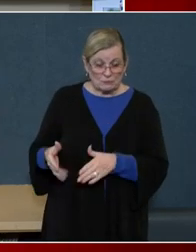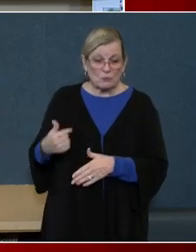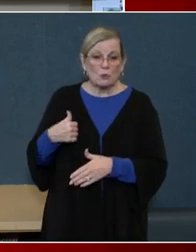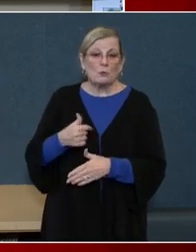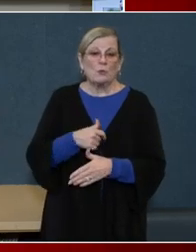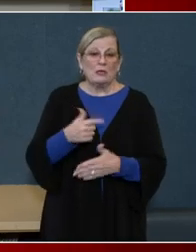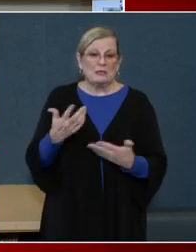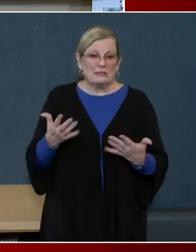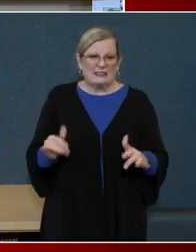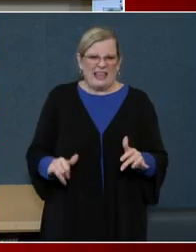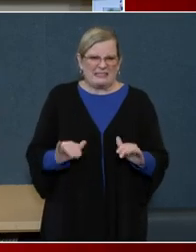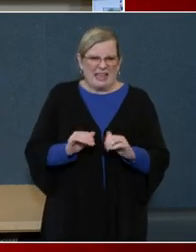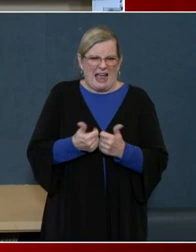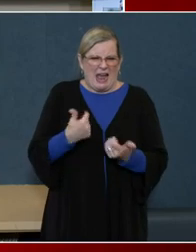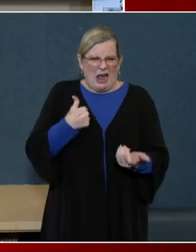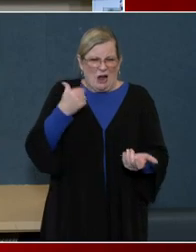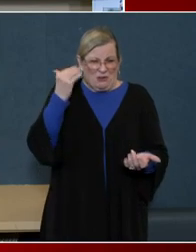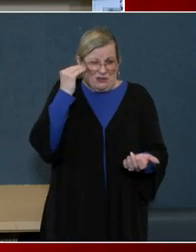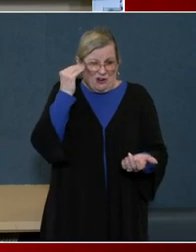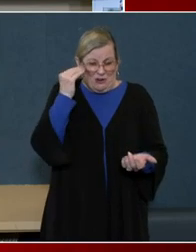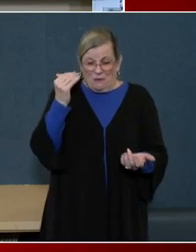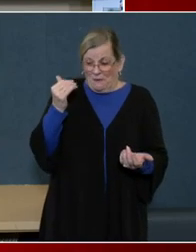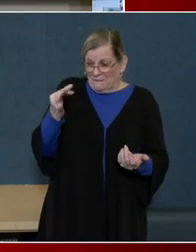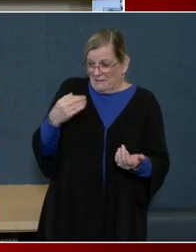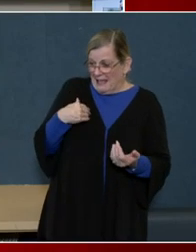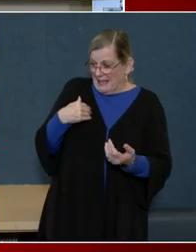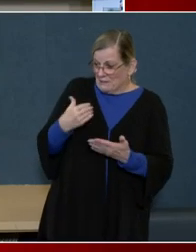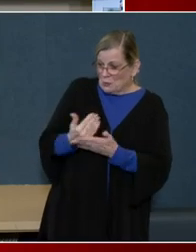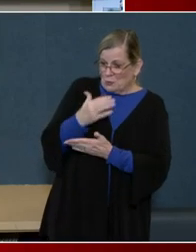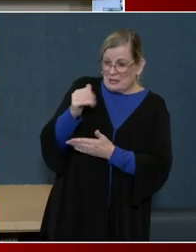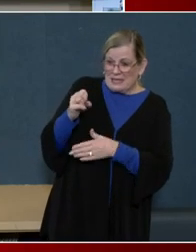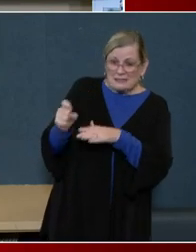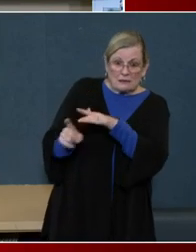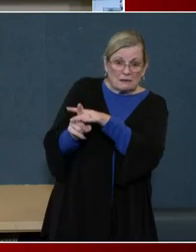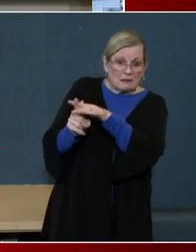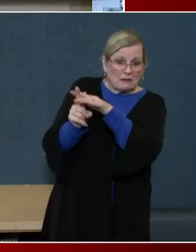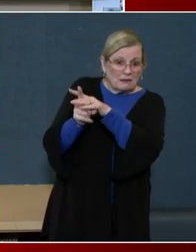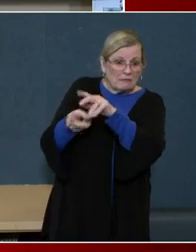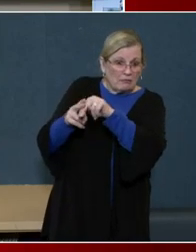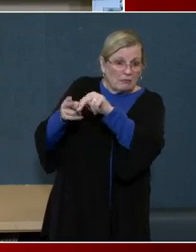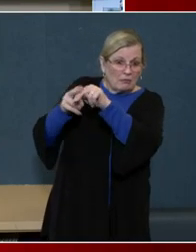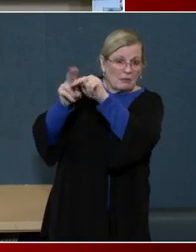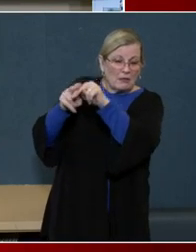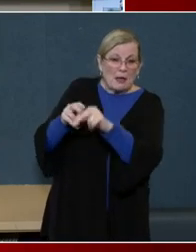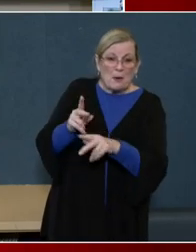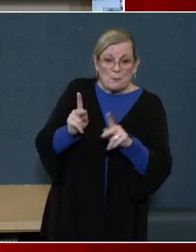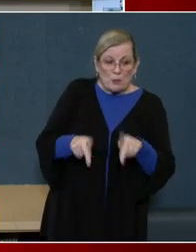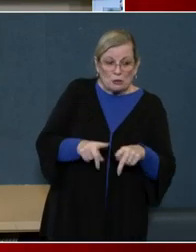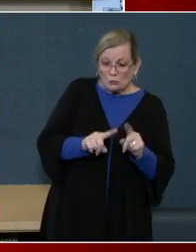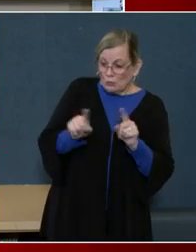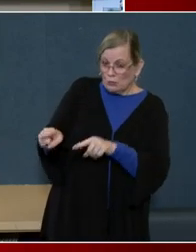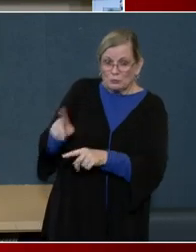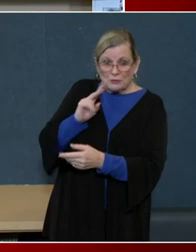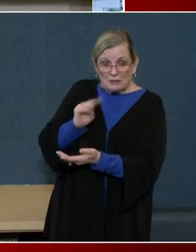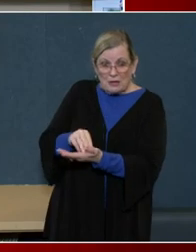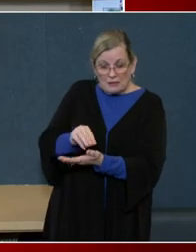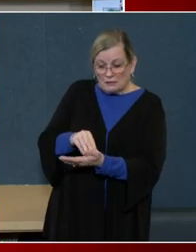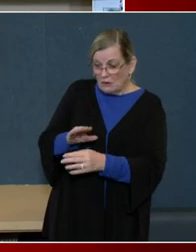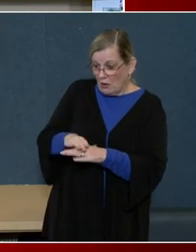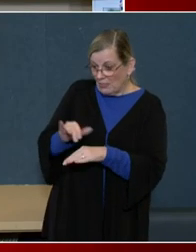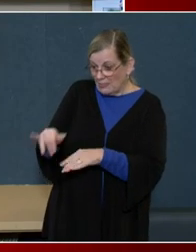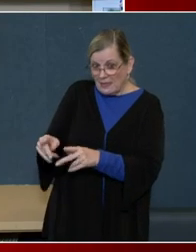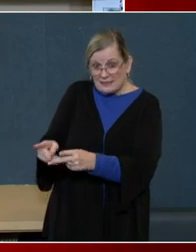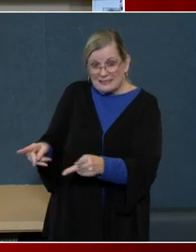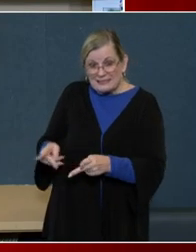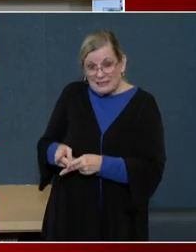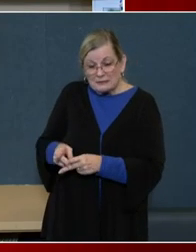have DC cases, because a person goes to their doctor or goes to one of their sites, and positive cases are